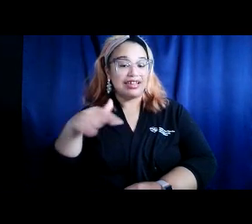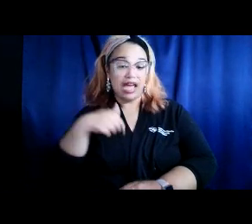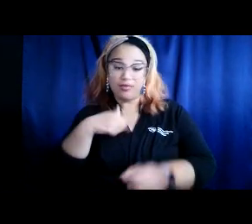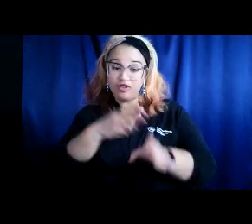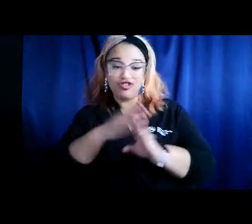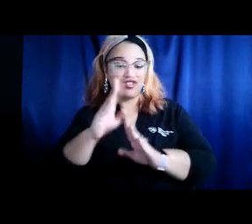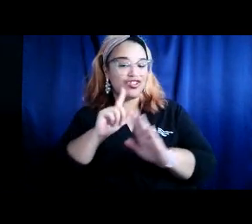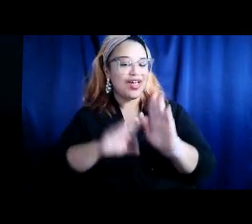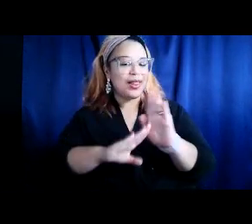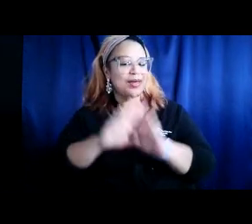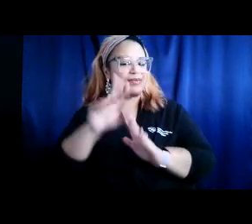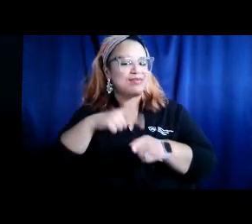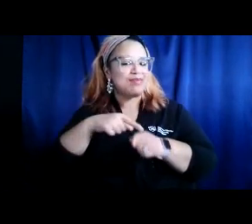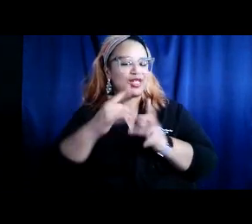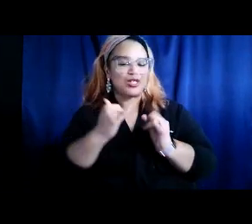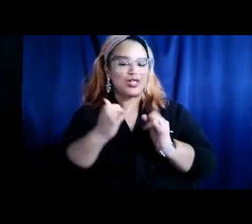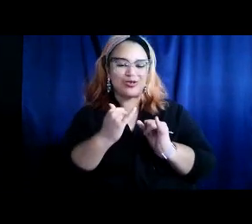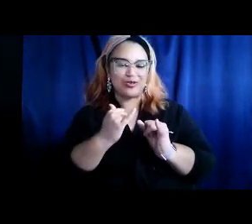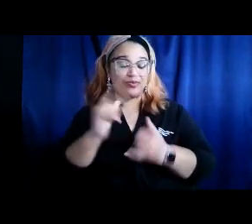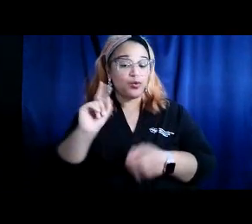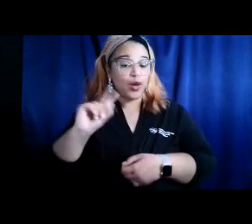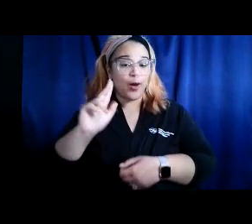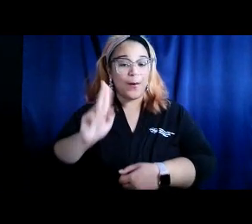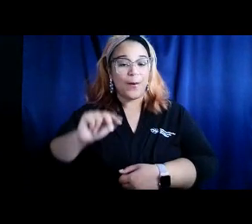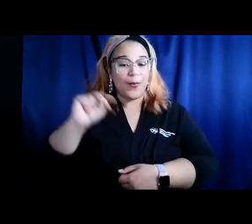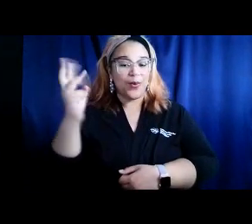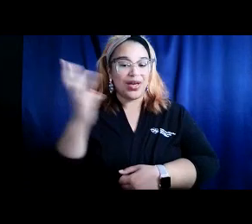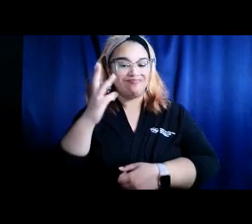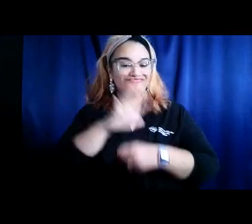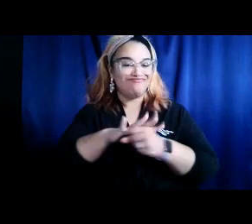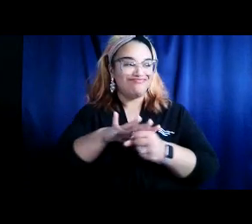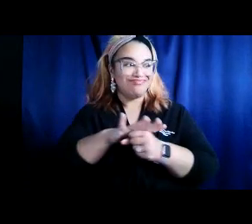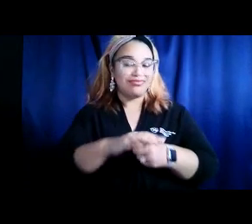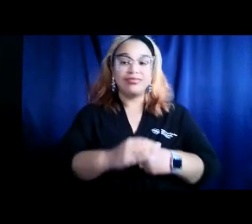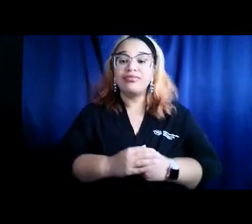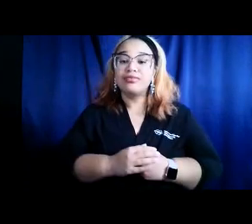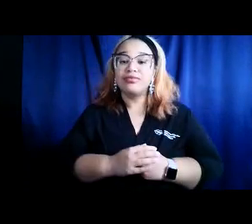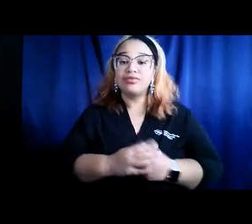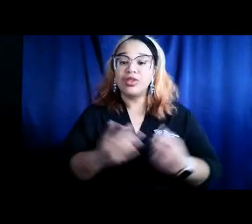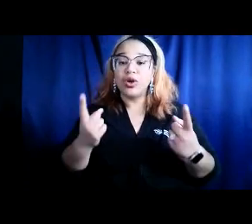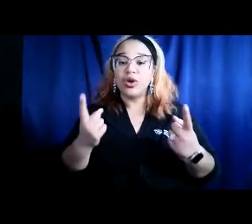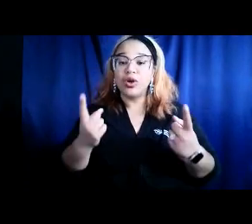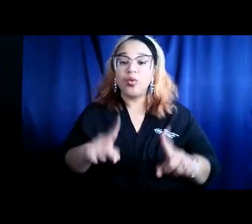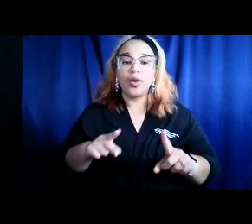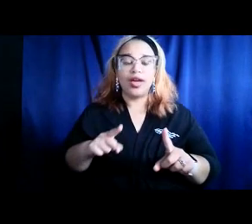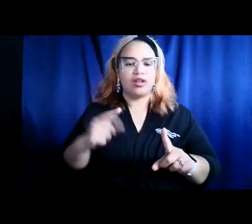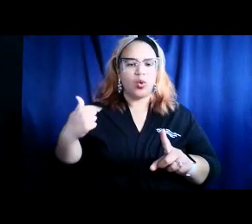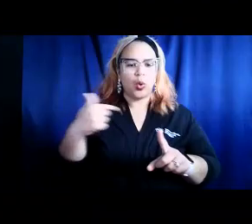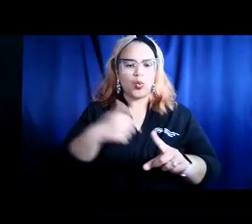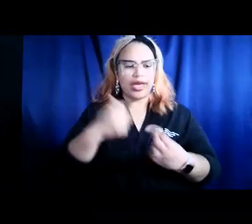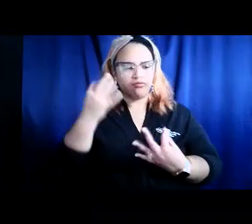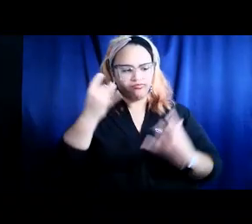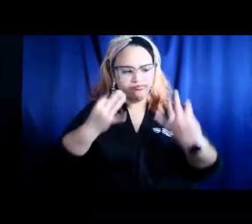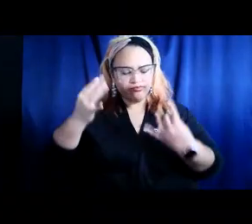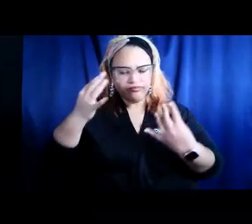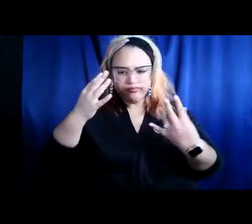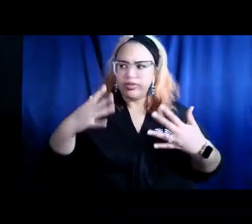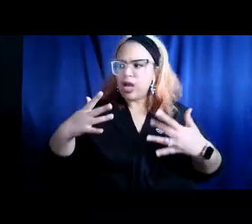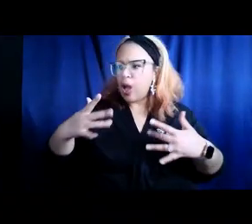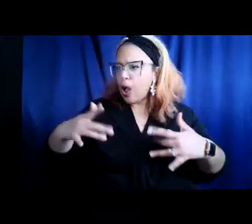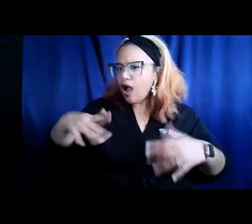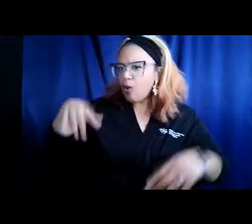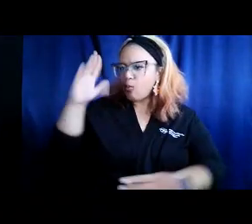the start. For example, we use the accessibility checker that is built into Microsoft 365 to review the